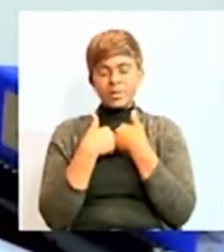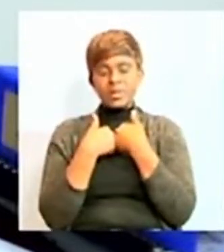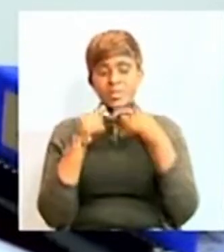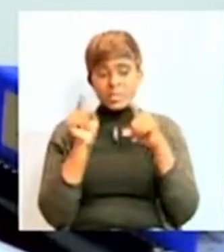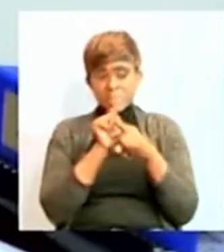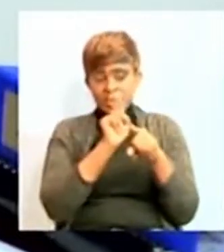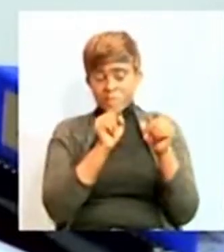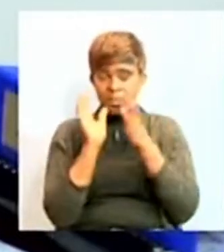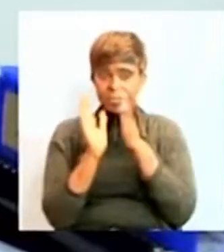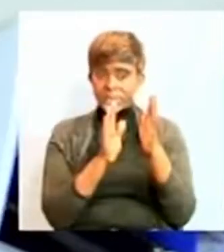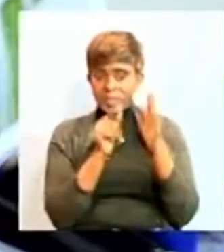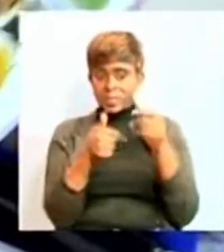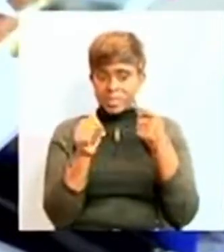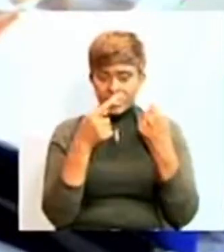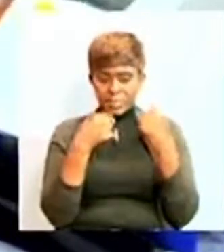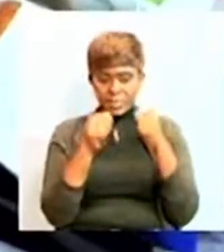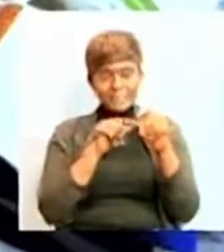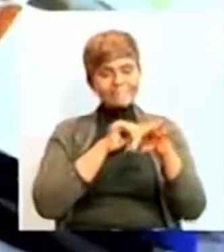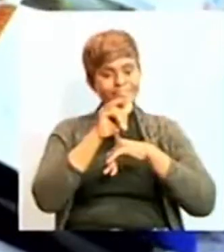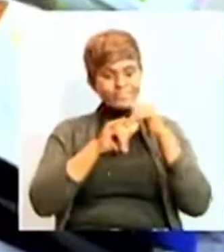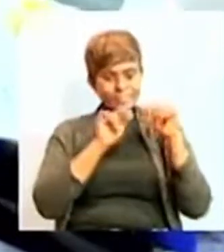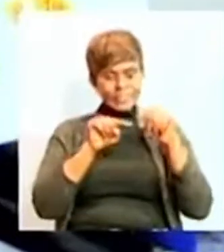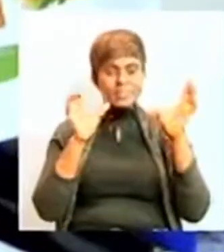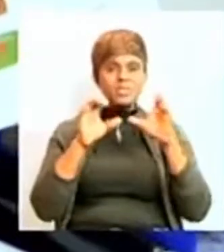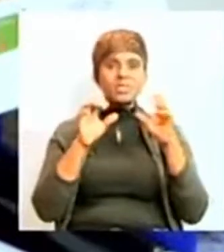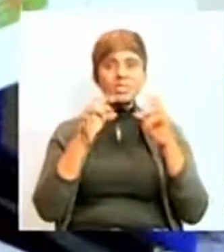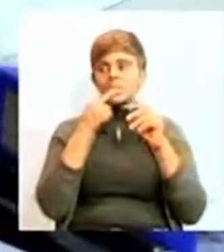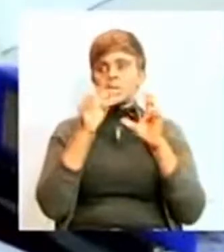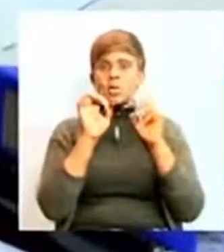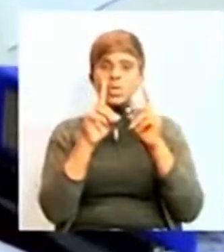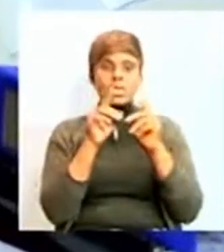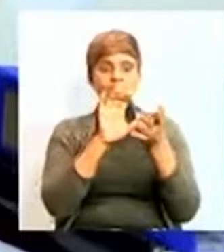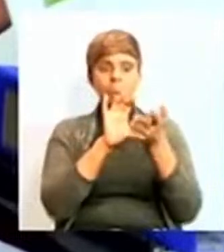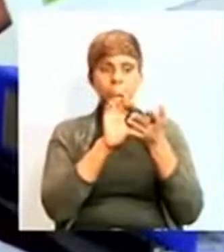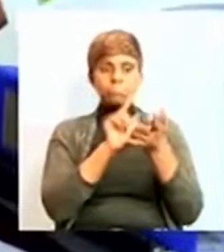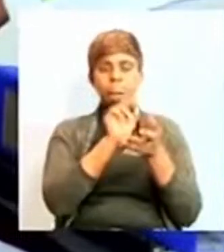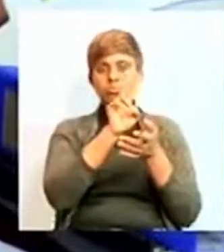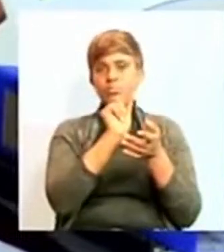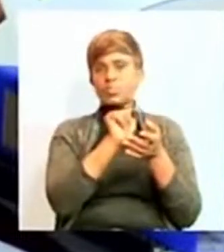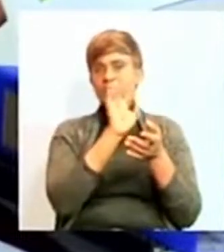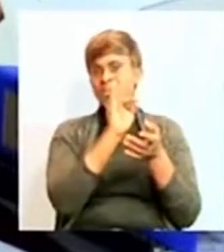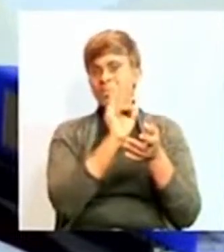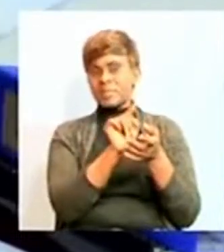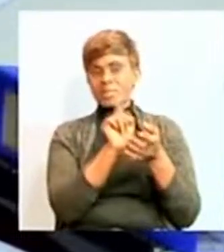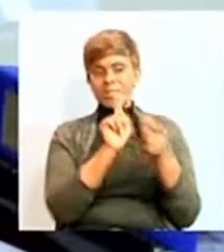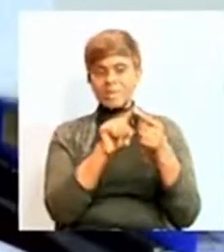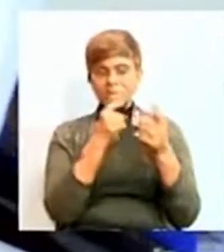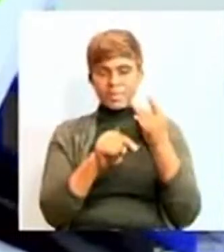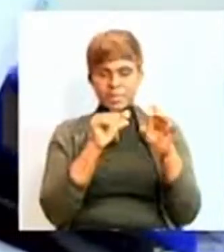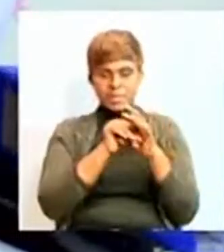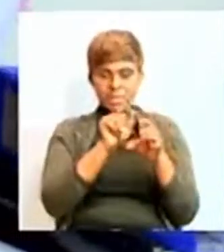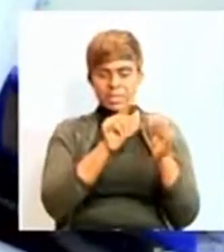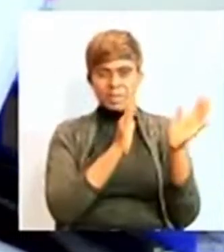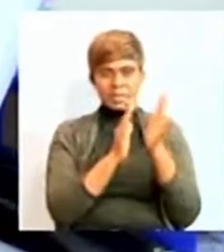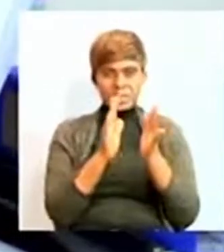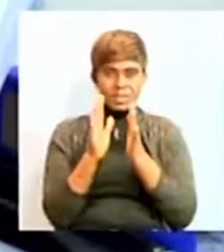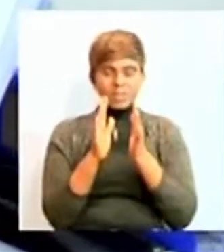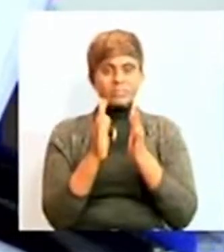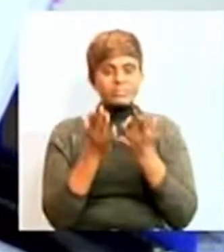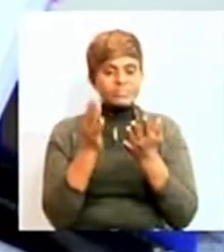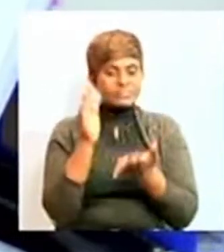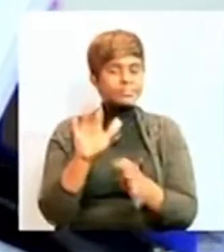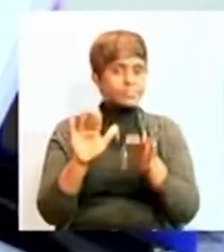that plan, you're trying to mislead the committee to say, okay, the debt is 2.7, but in the liquidation plan where